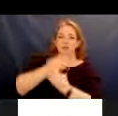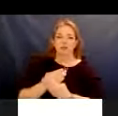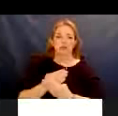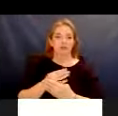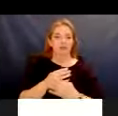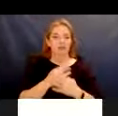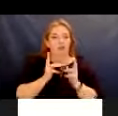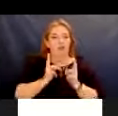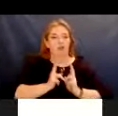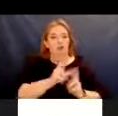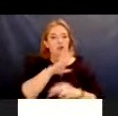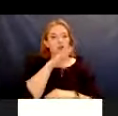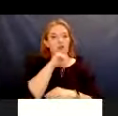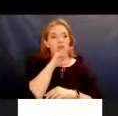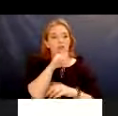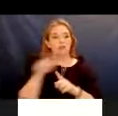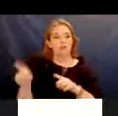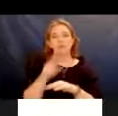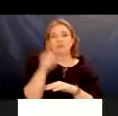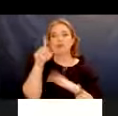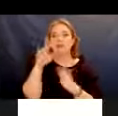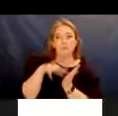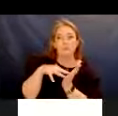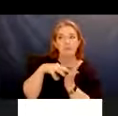Rushing hogs off up on Meek Freak Hall.